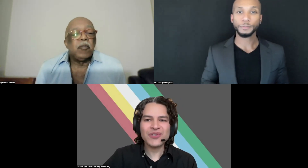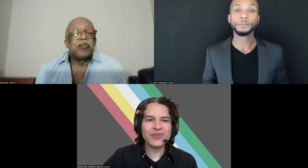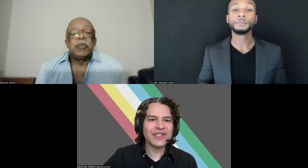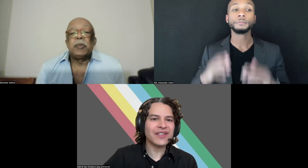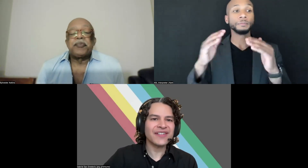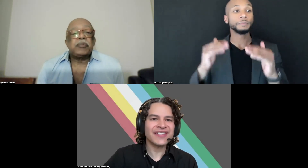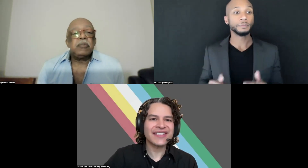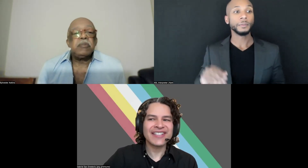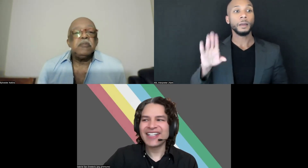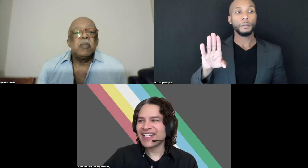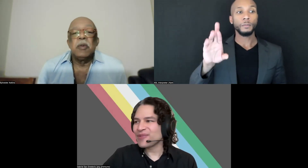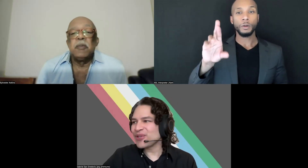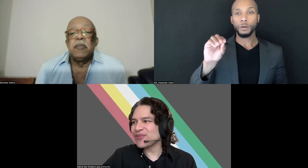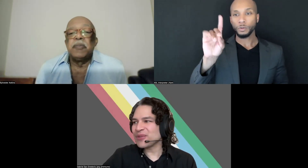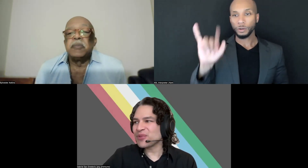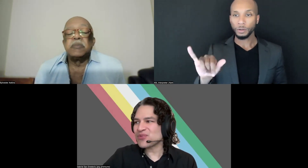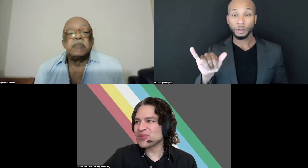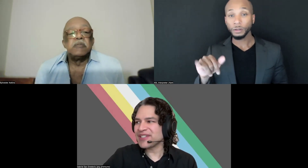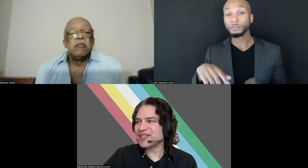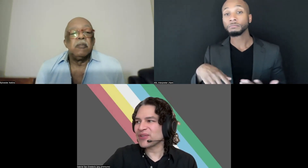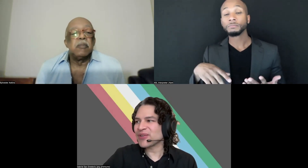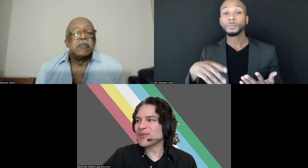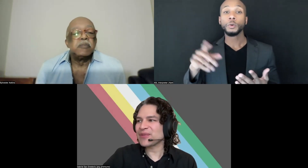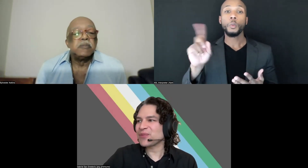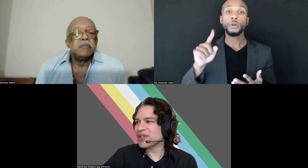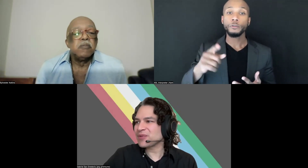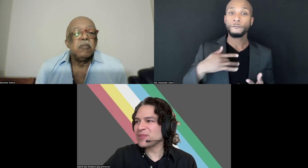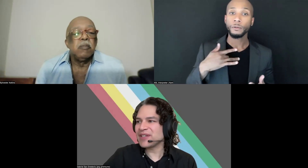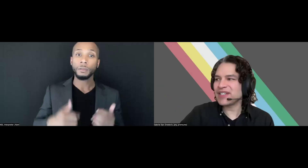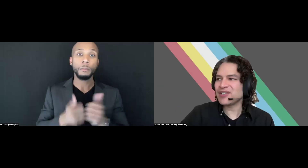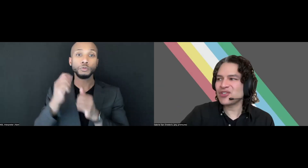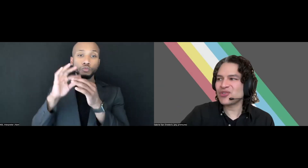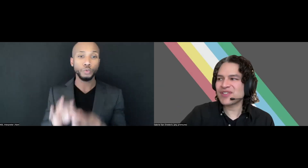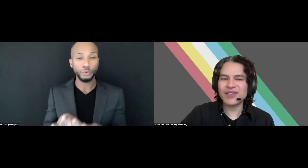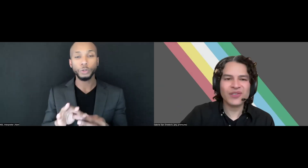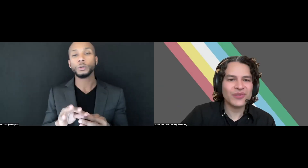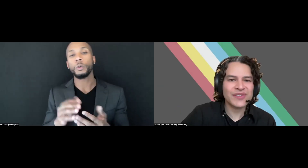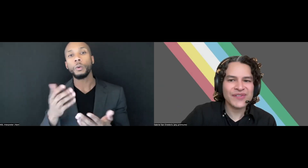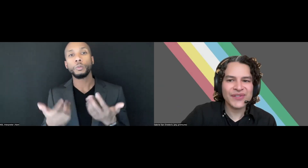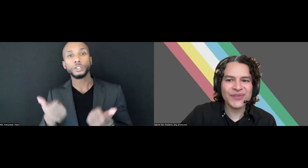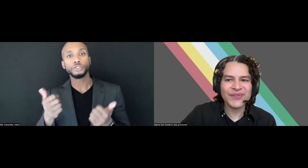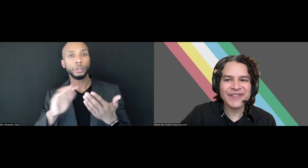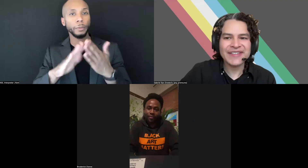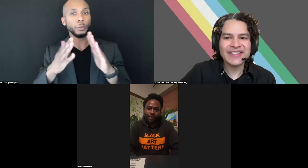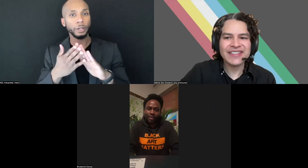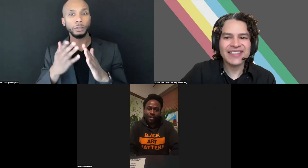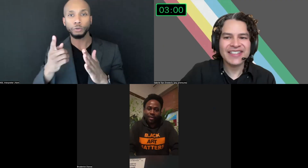Brody, would you do the honors? Where do you feel most rooted, or what community do you consider closest to you?